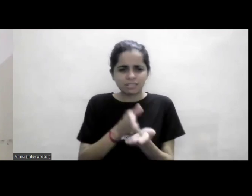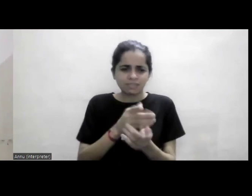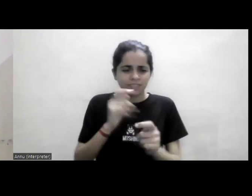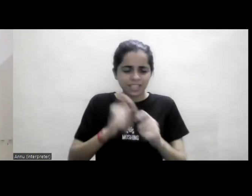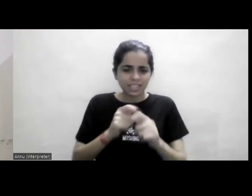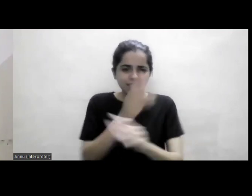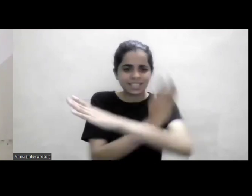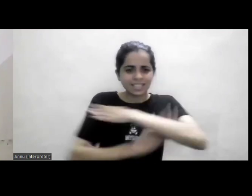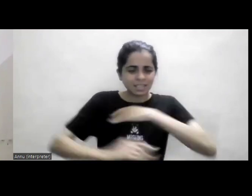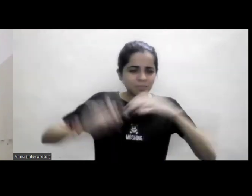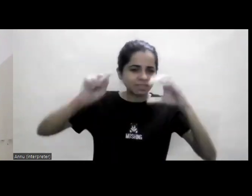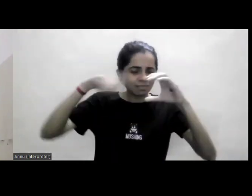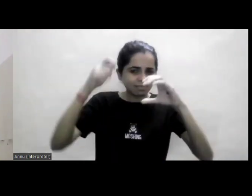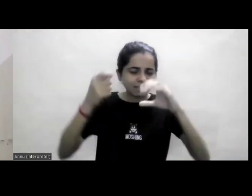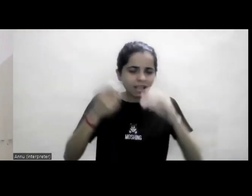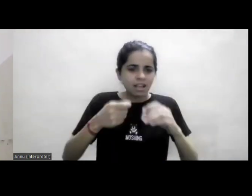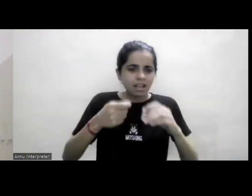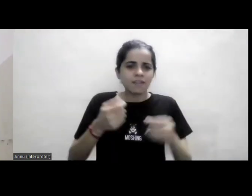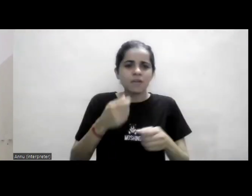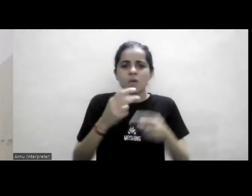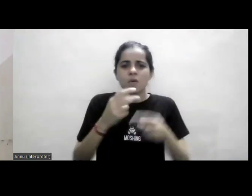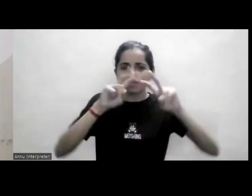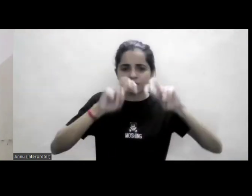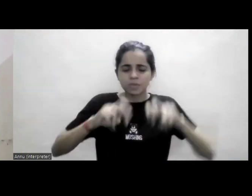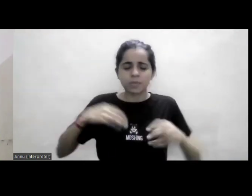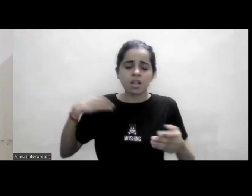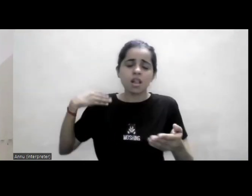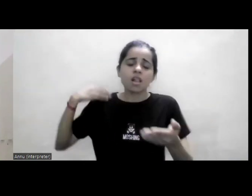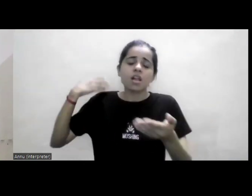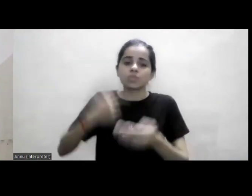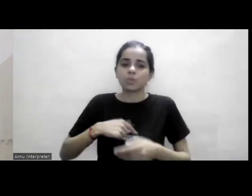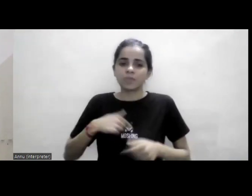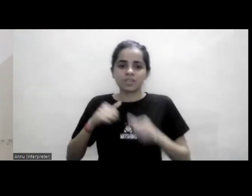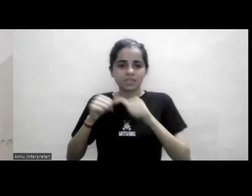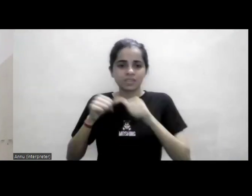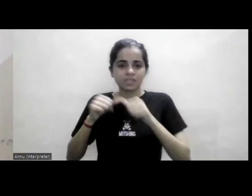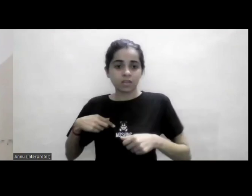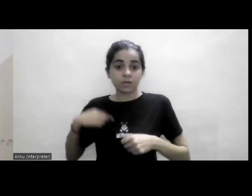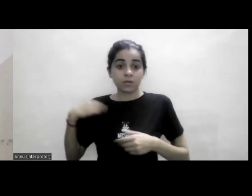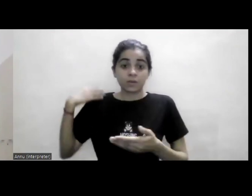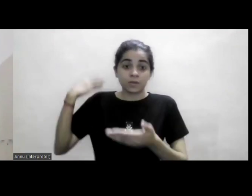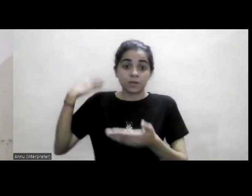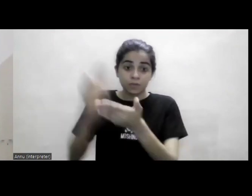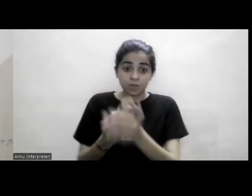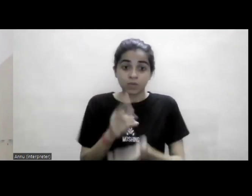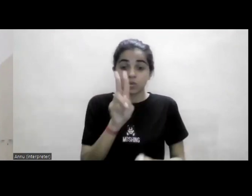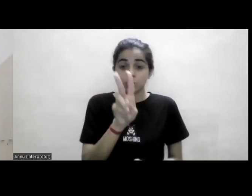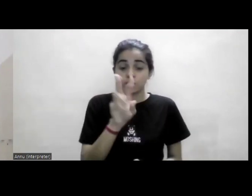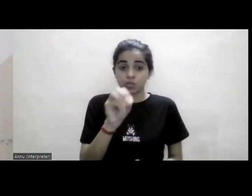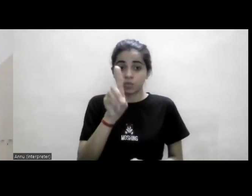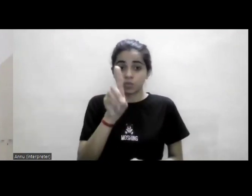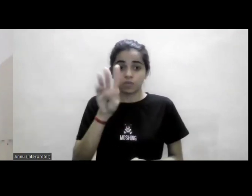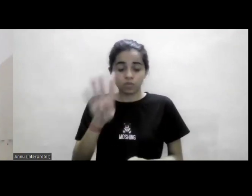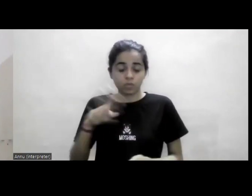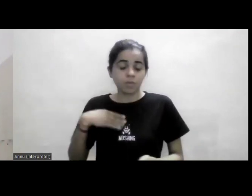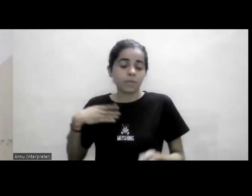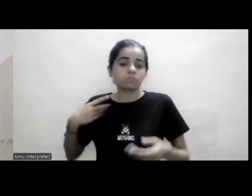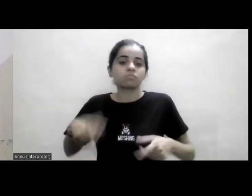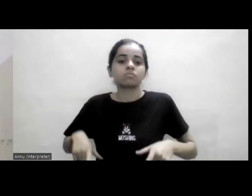topic? It's a long journey. I started my journey in 2014.